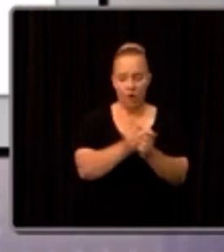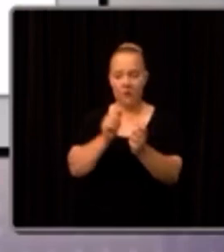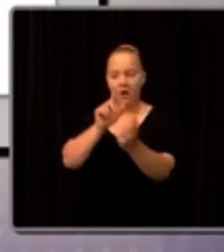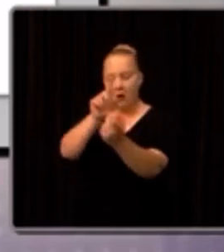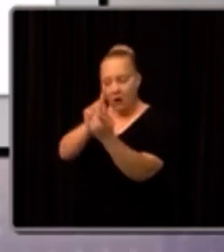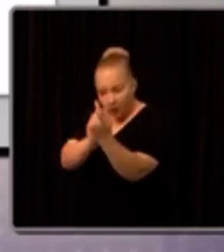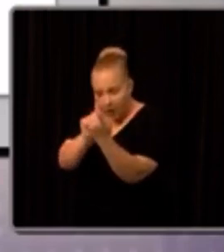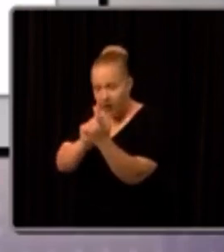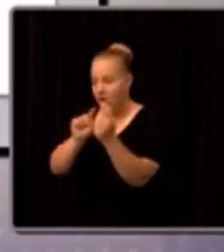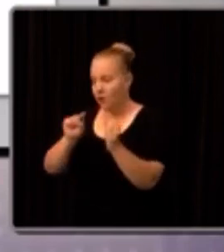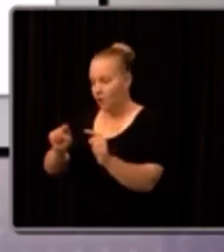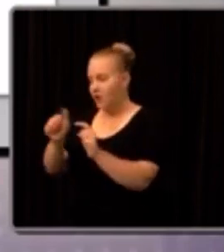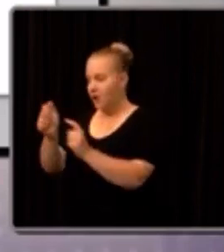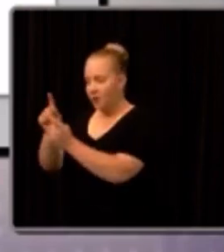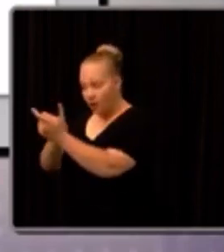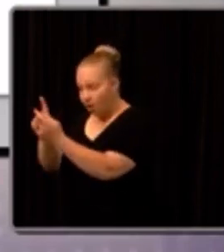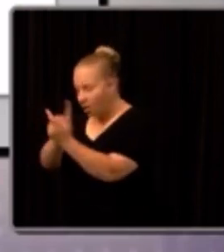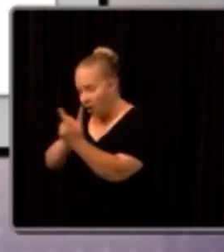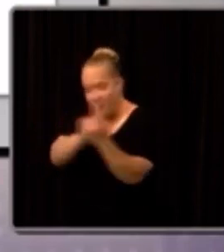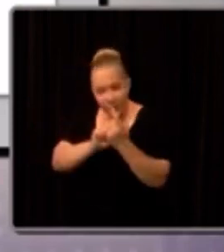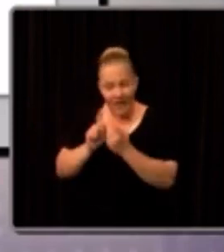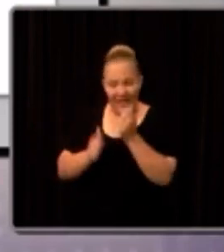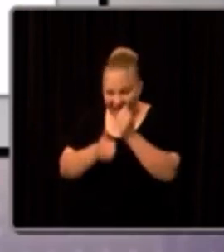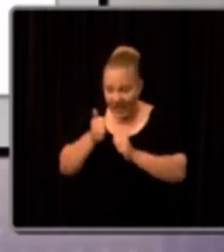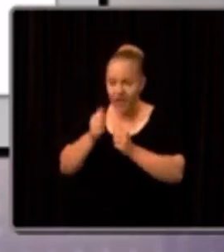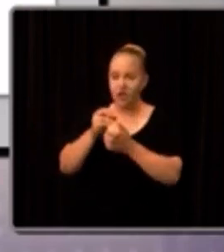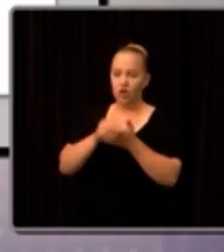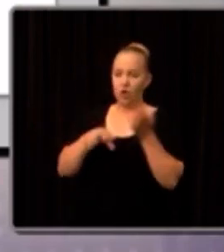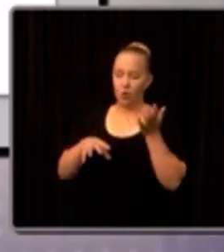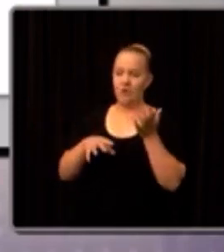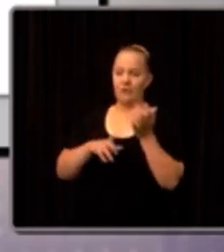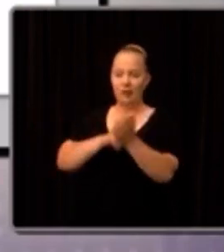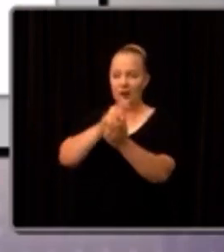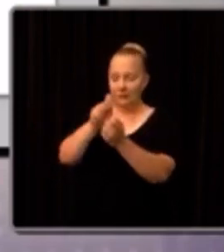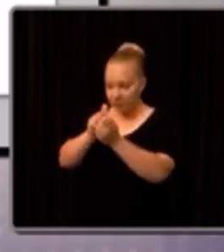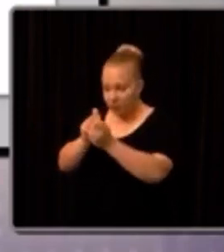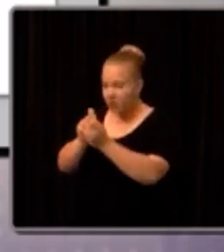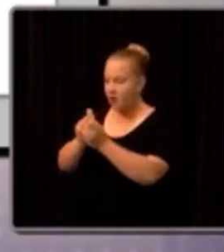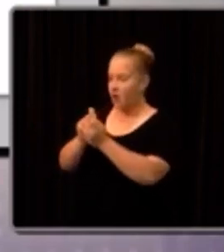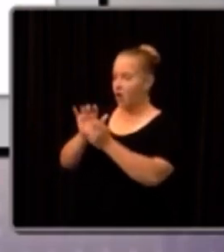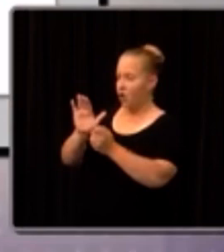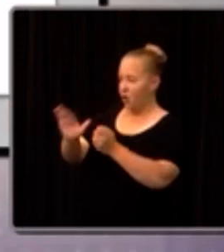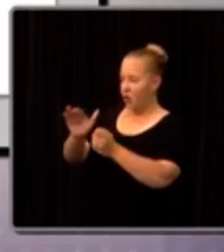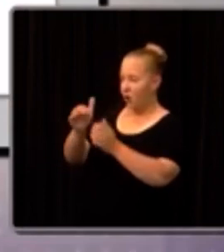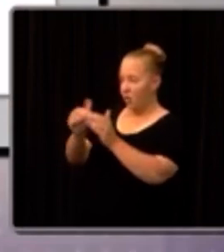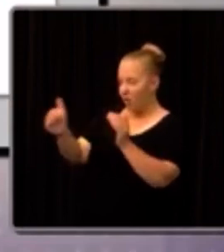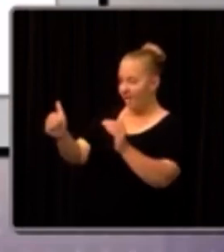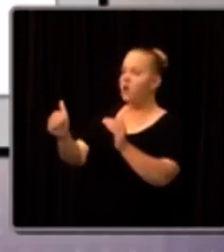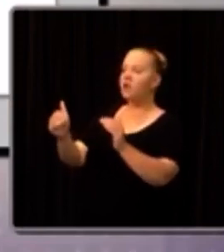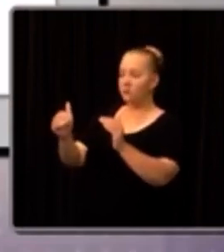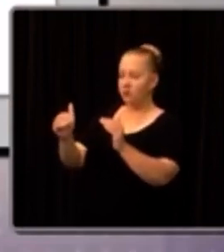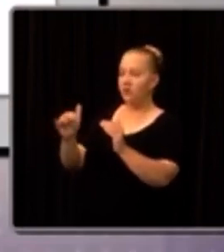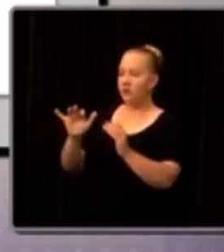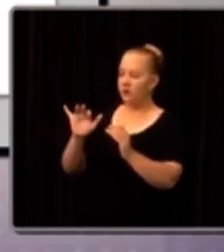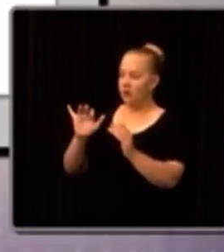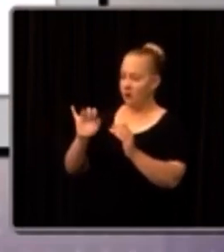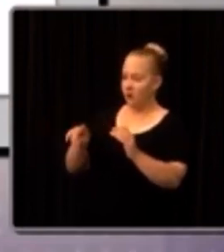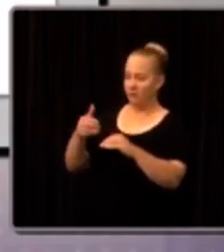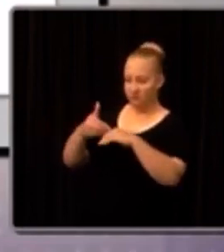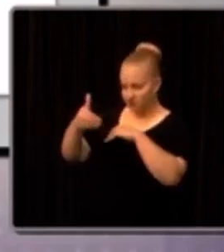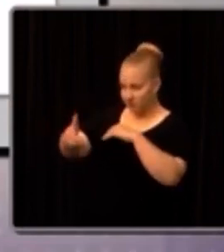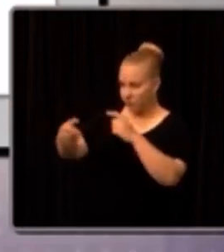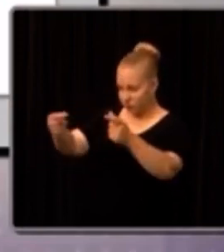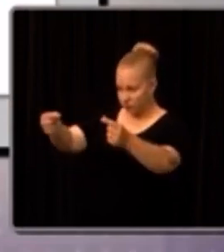individual, going over to another individual, and going around and meeting each student exactly where they are, and taking, this is where you're at, this is the next